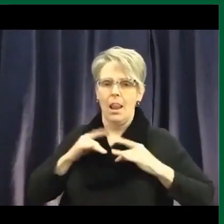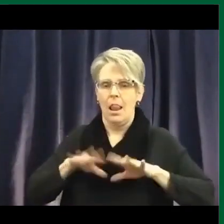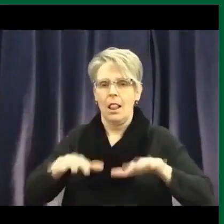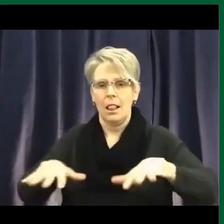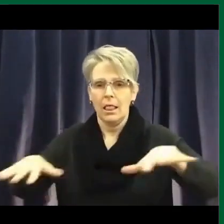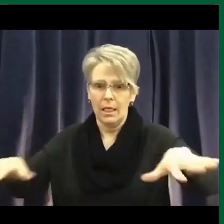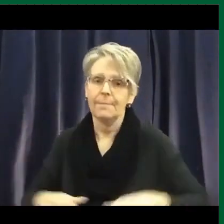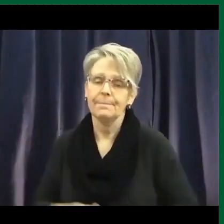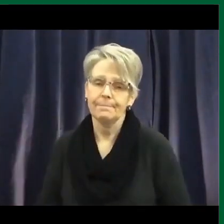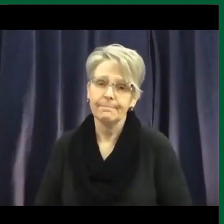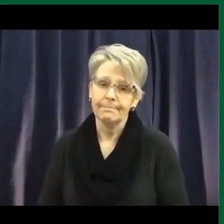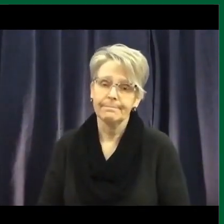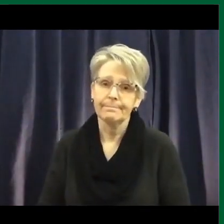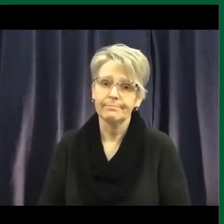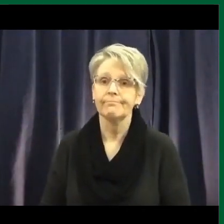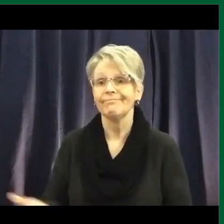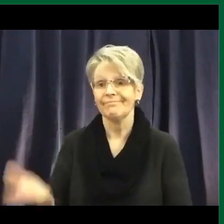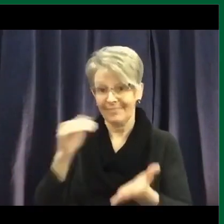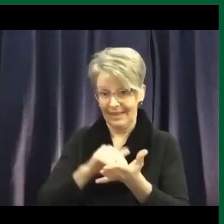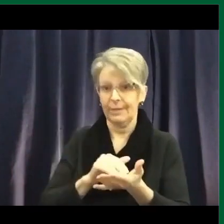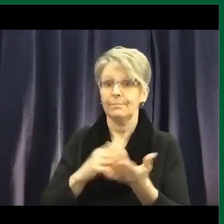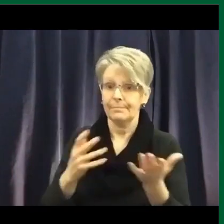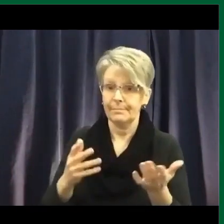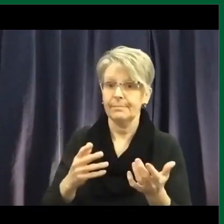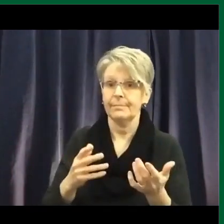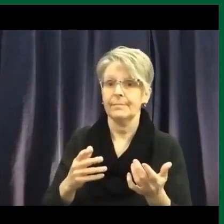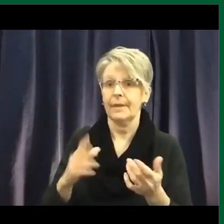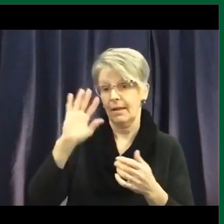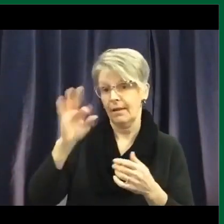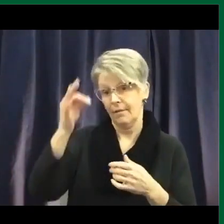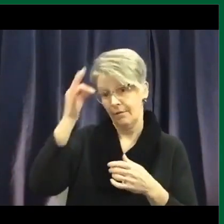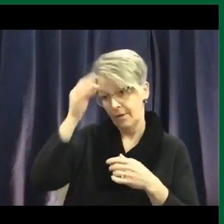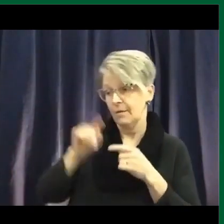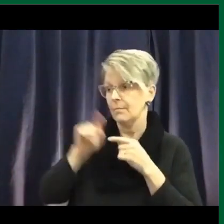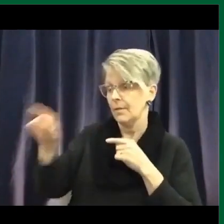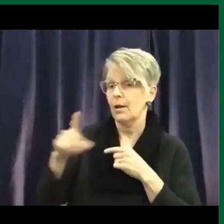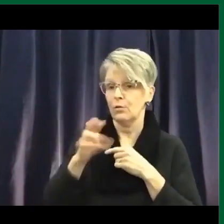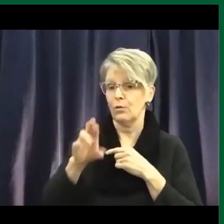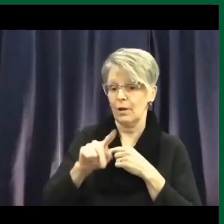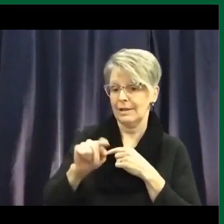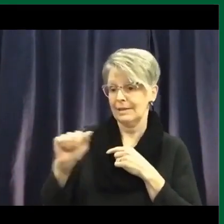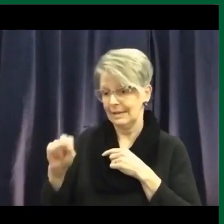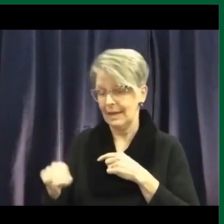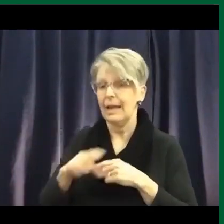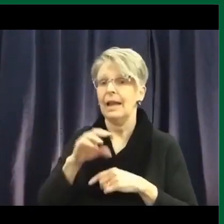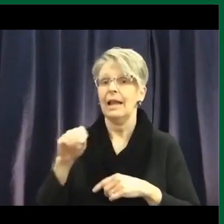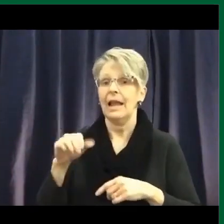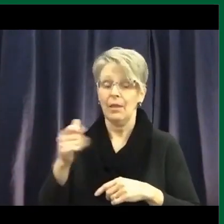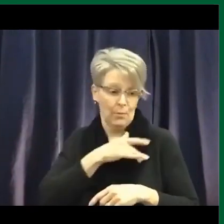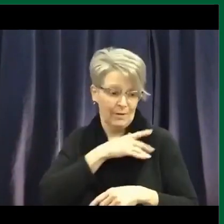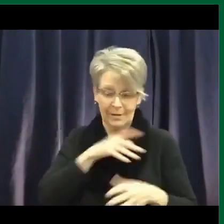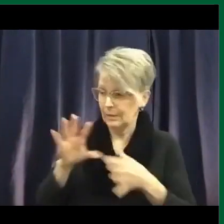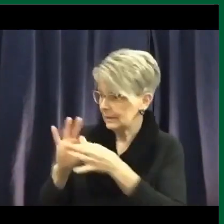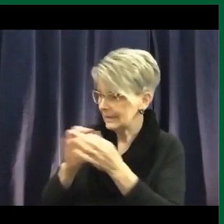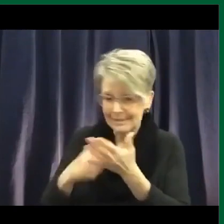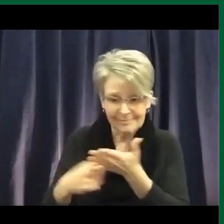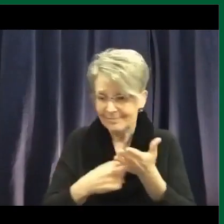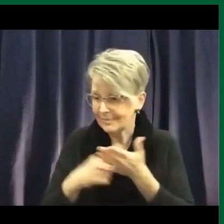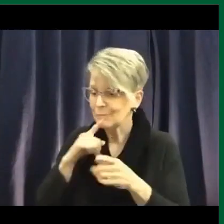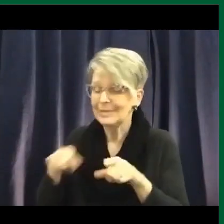And again, both my federal counterpart, Dr. Tam, and my provincial counterparts, we've all been expressing the same sentiments that the